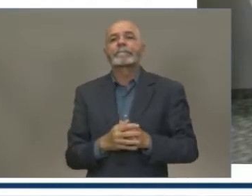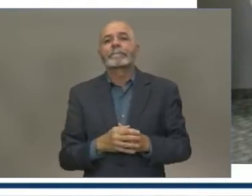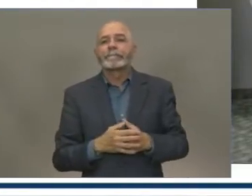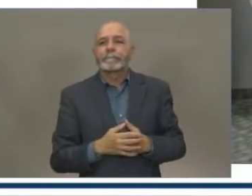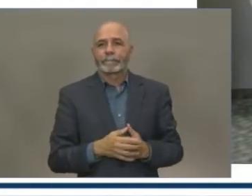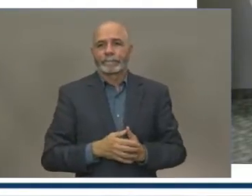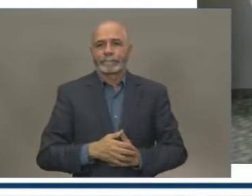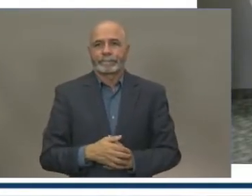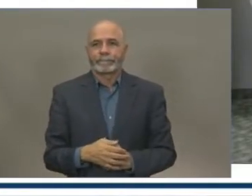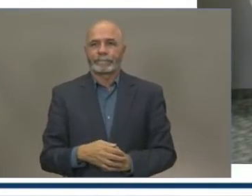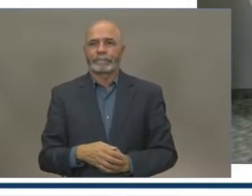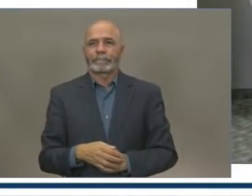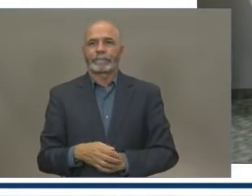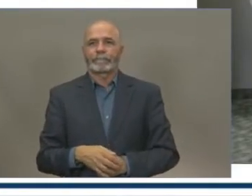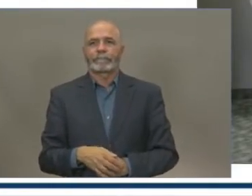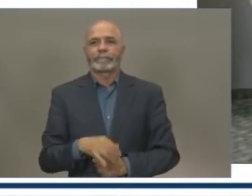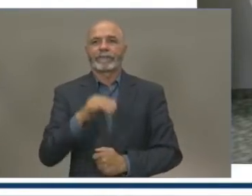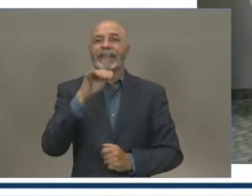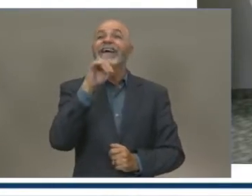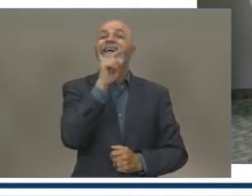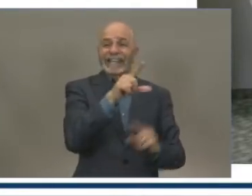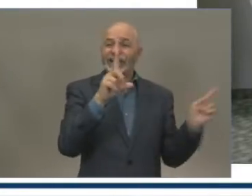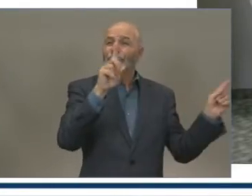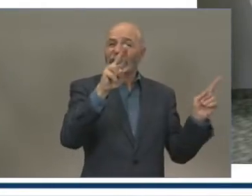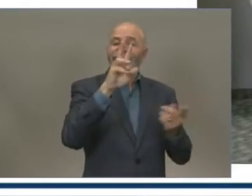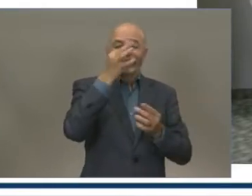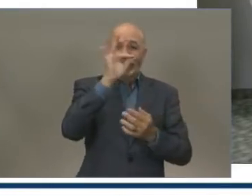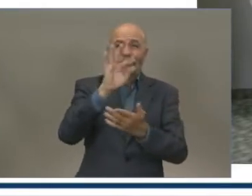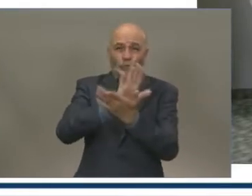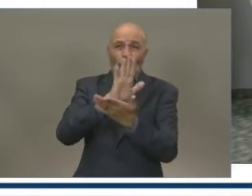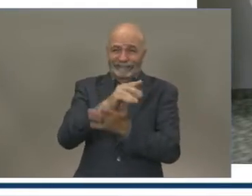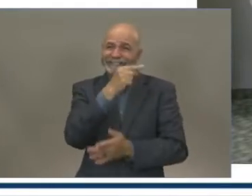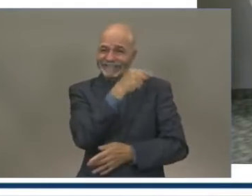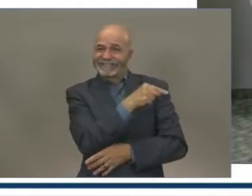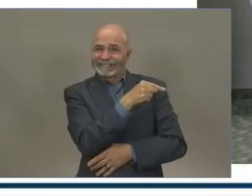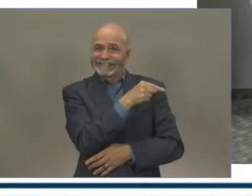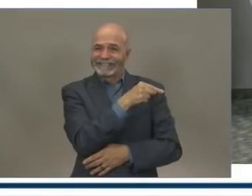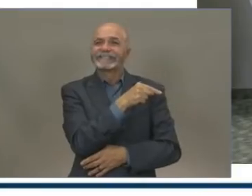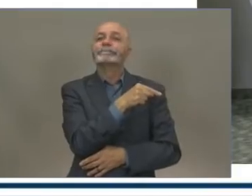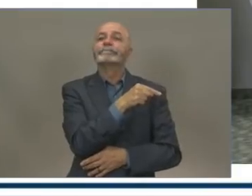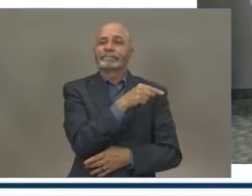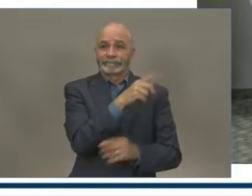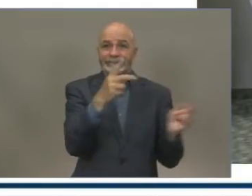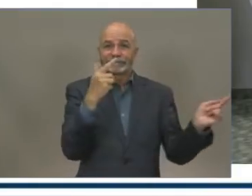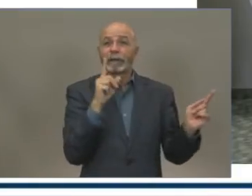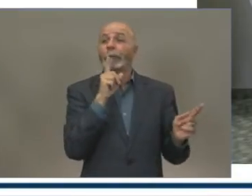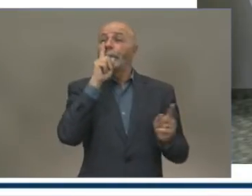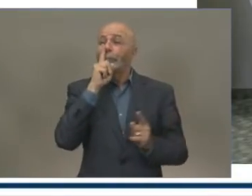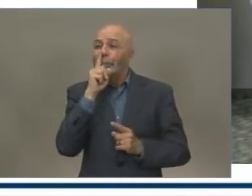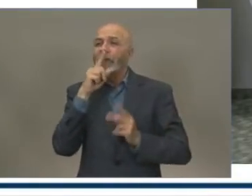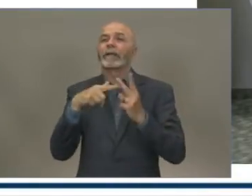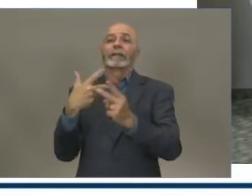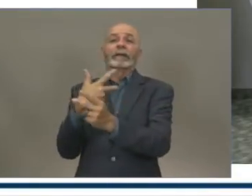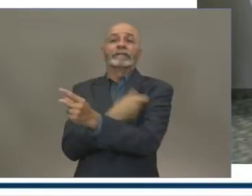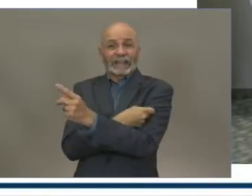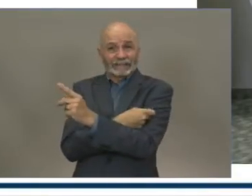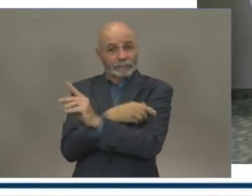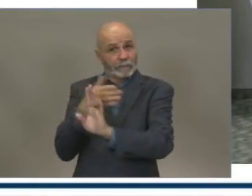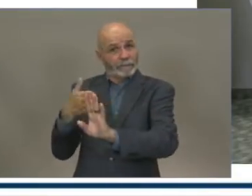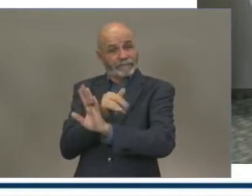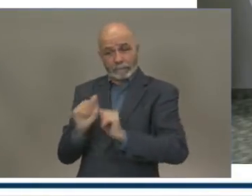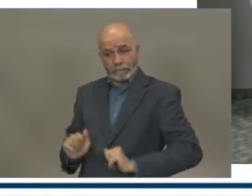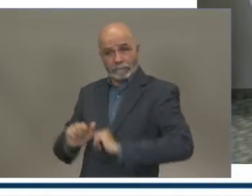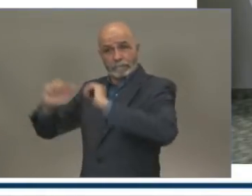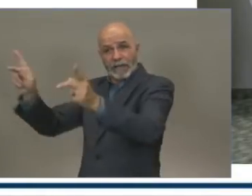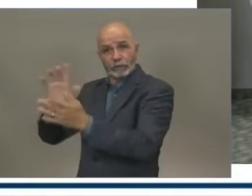staff were tested at Duke Danville before the school went back before classes went back? I